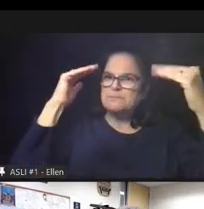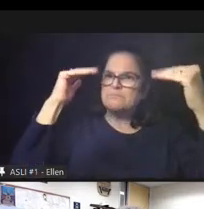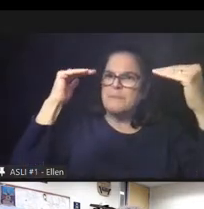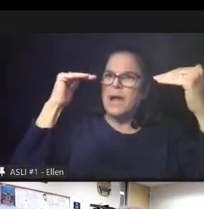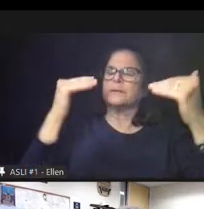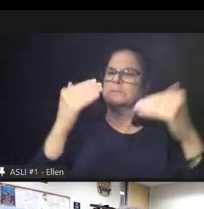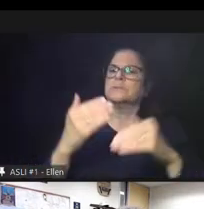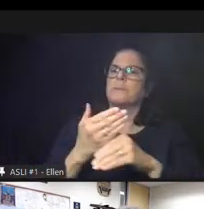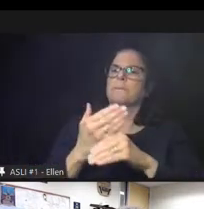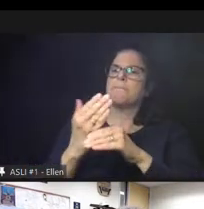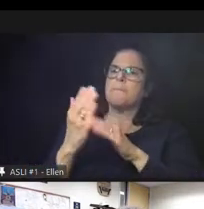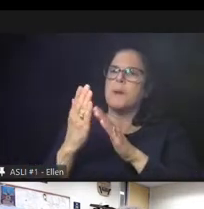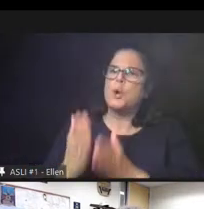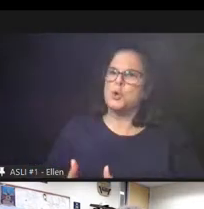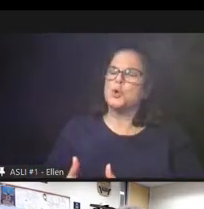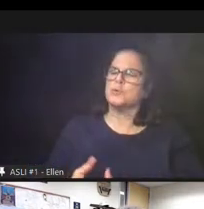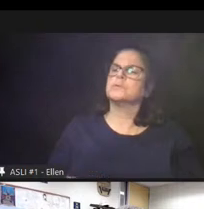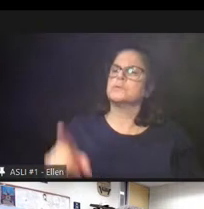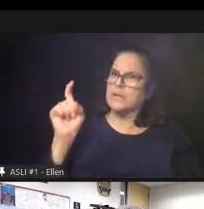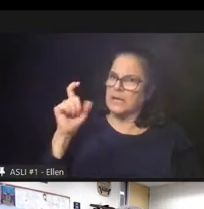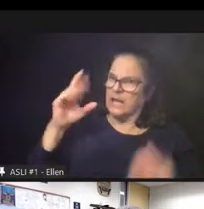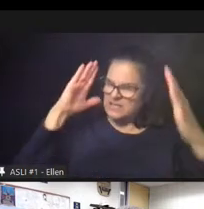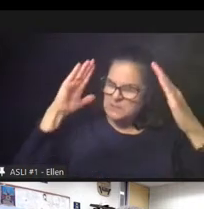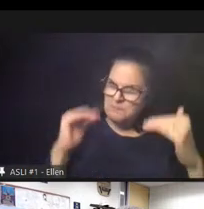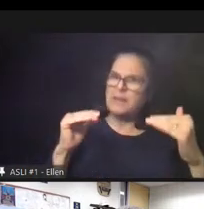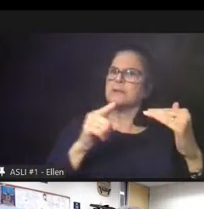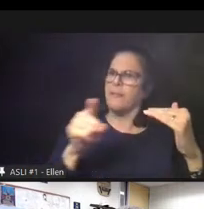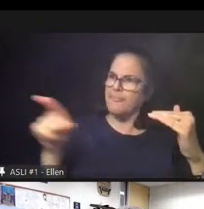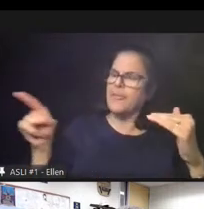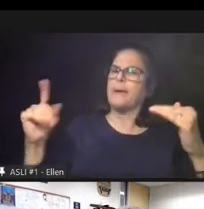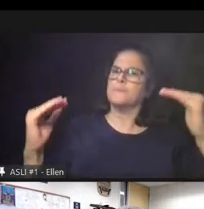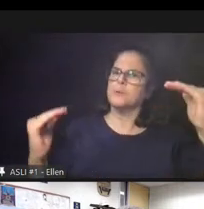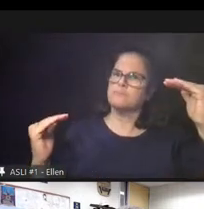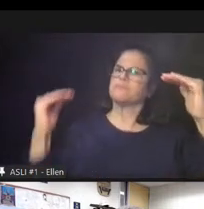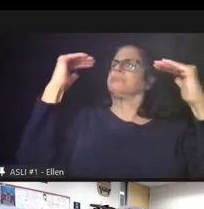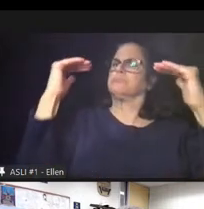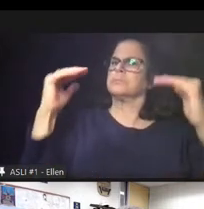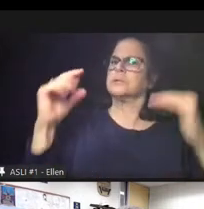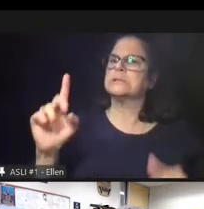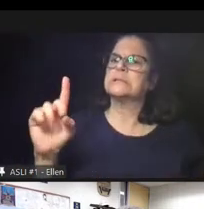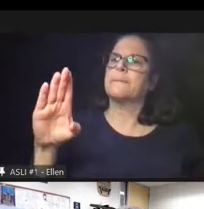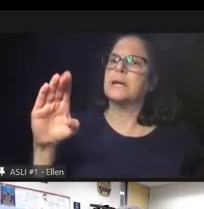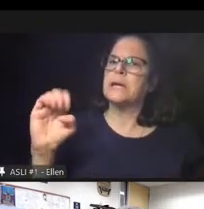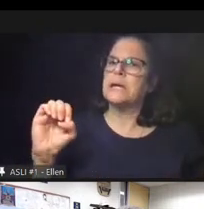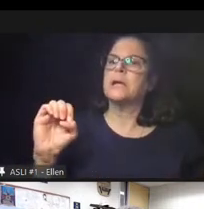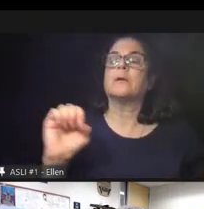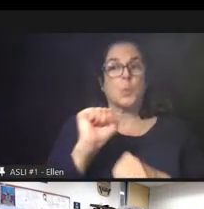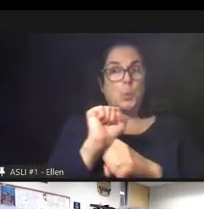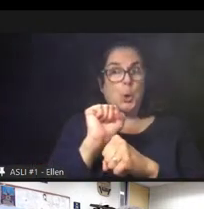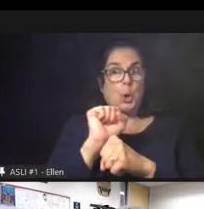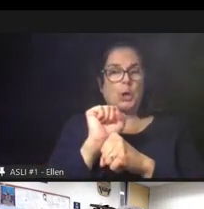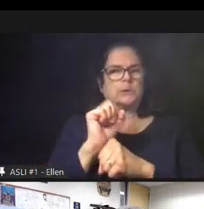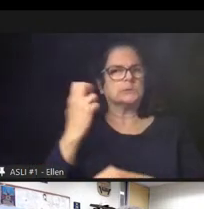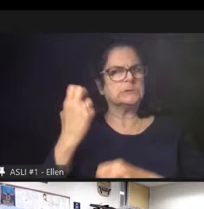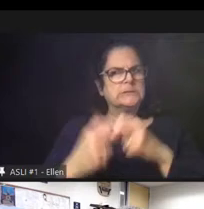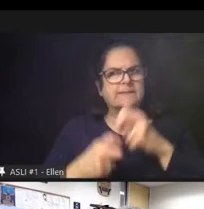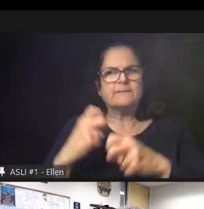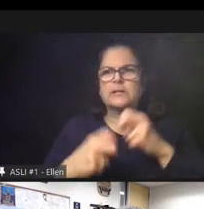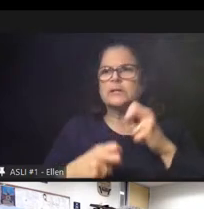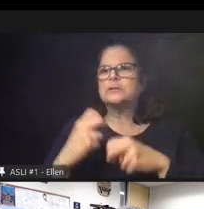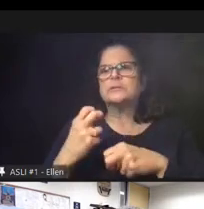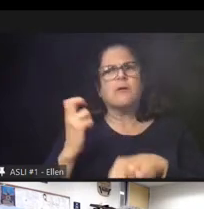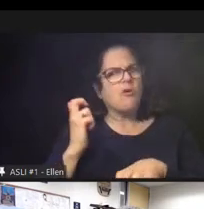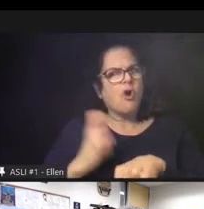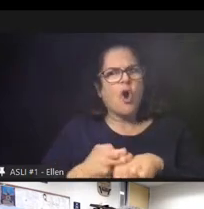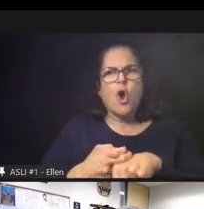our expectations about DB participation on this kind of work. This work in particular is very difficult to get a lot of DB